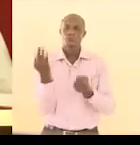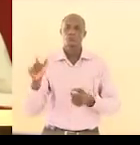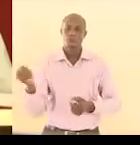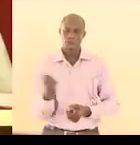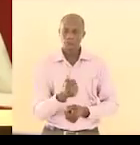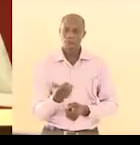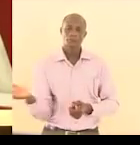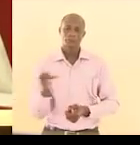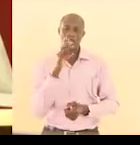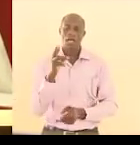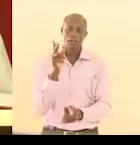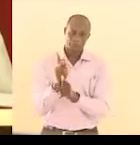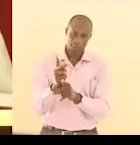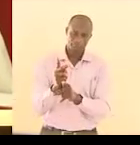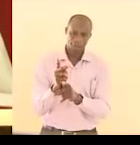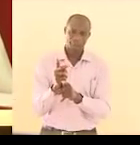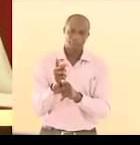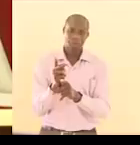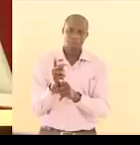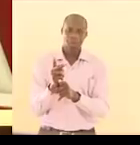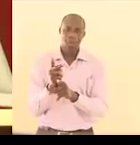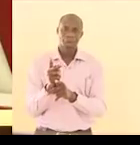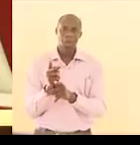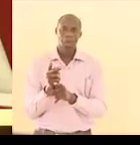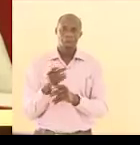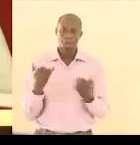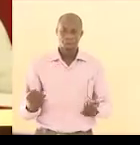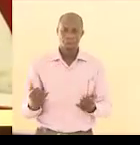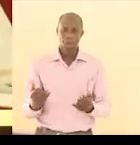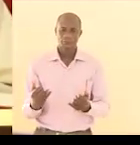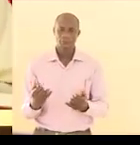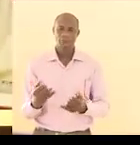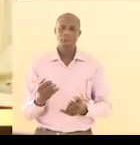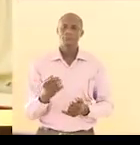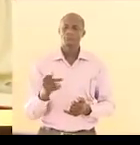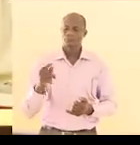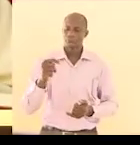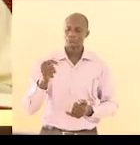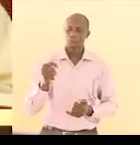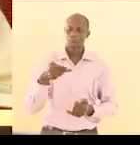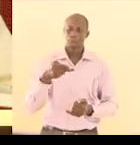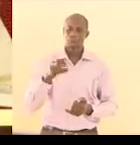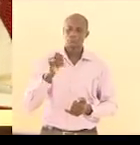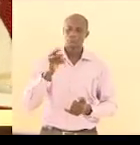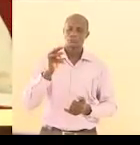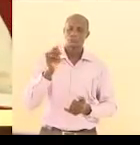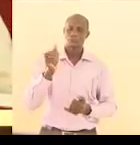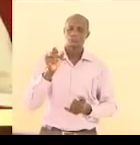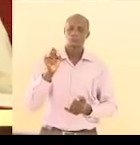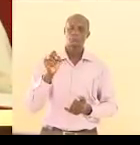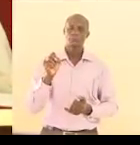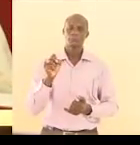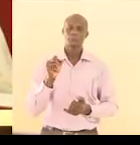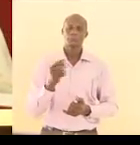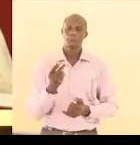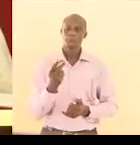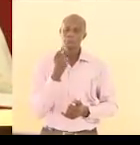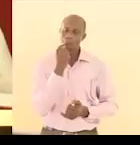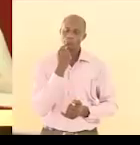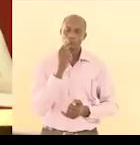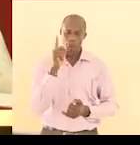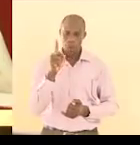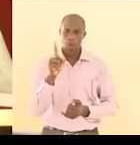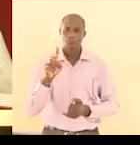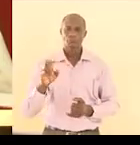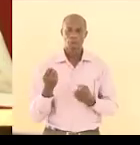any, they are retained." Now Thomas, one of the 12, called